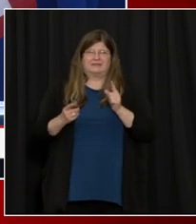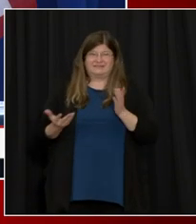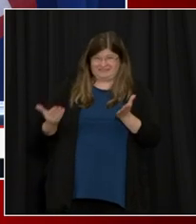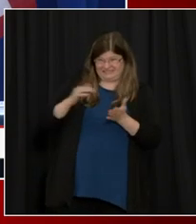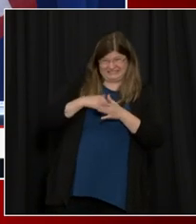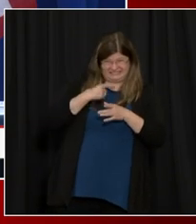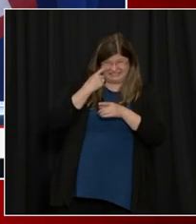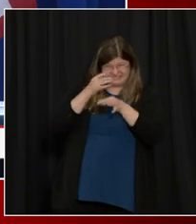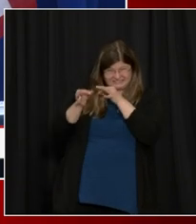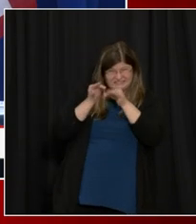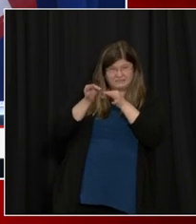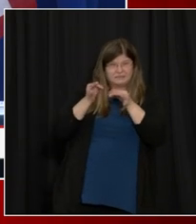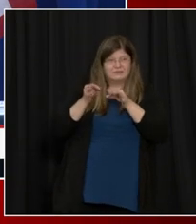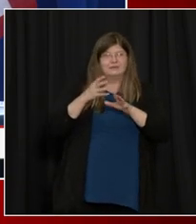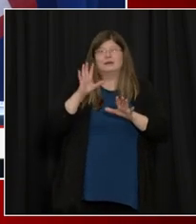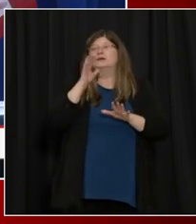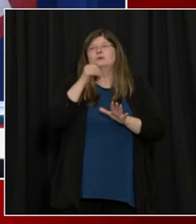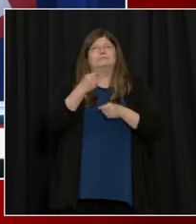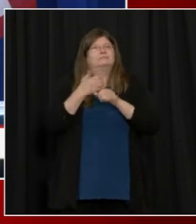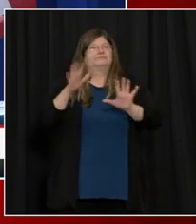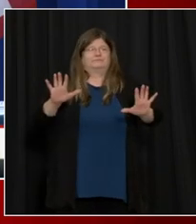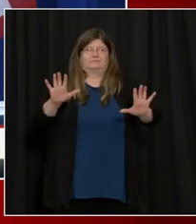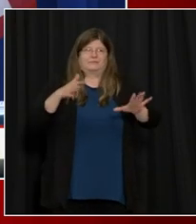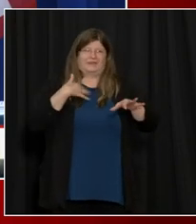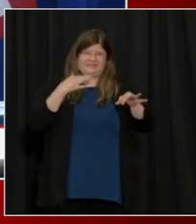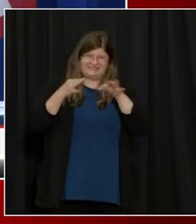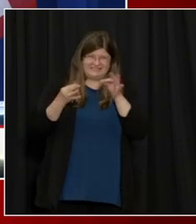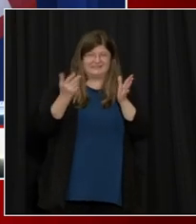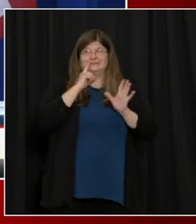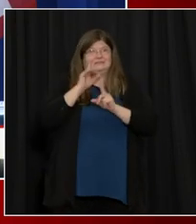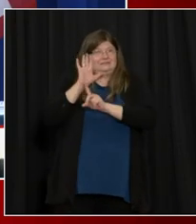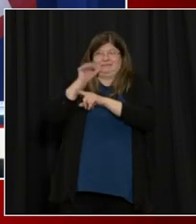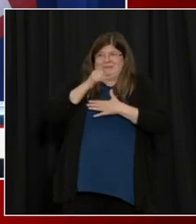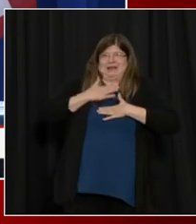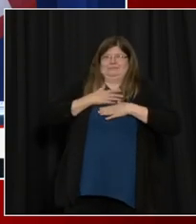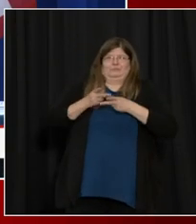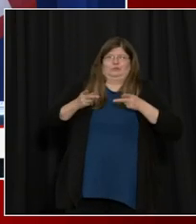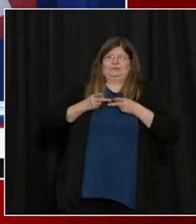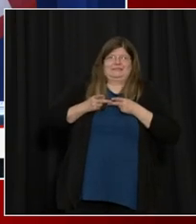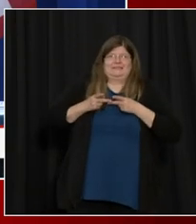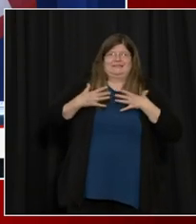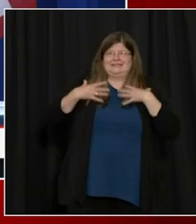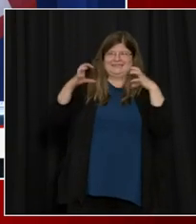say it again. Not that, I'm annoyed by saying it again, but